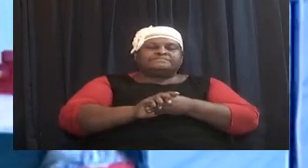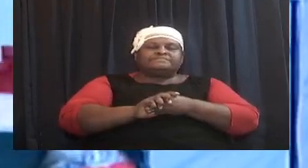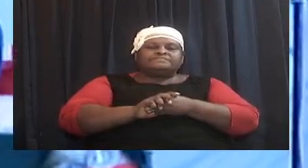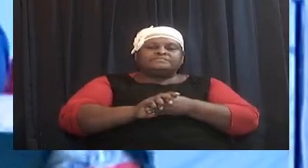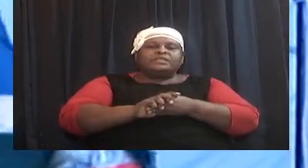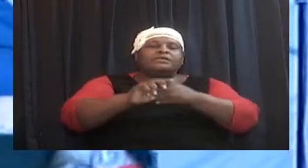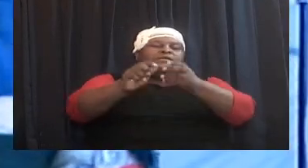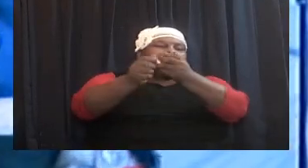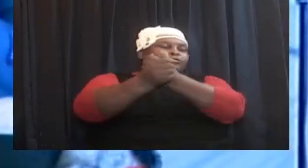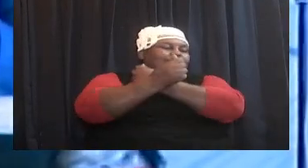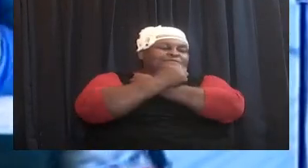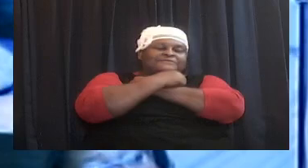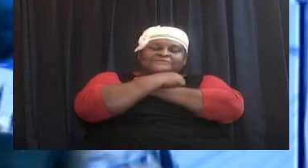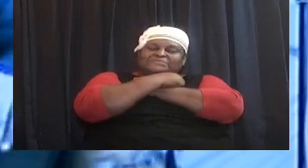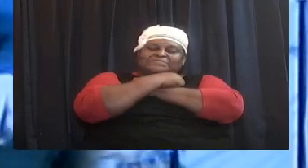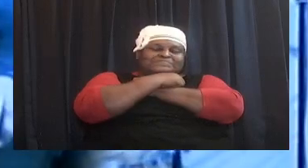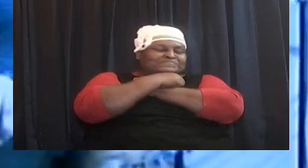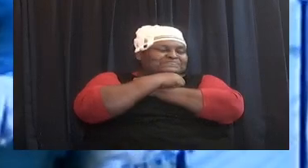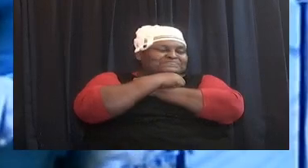love